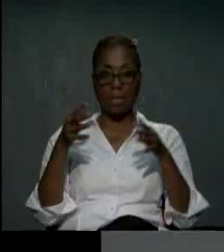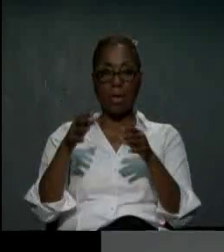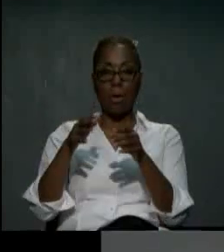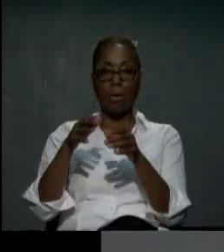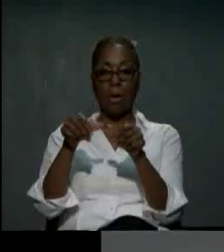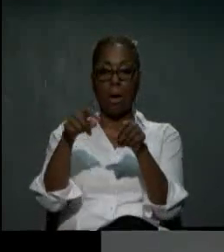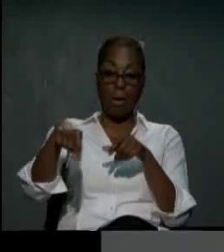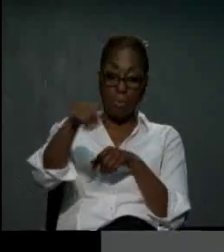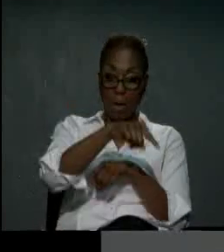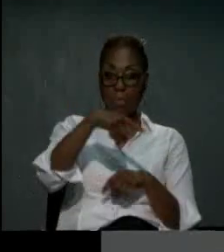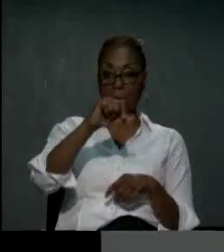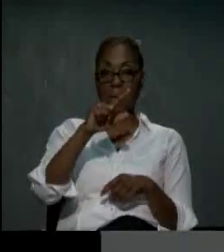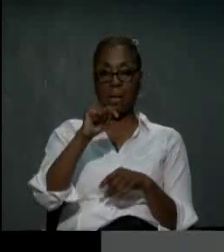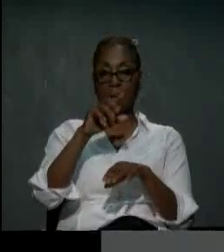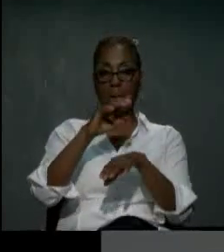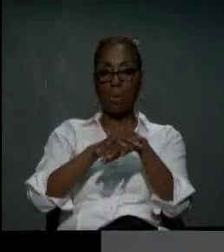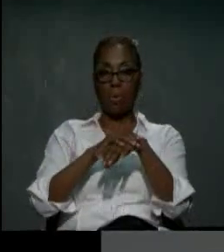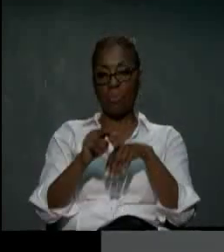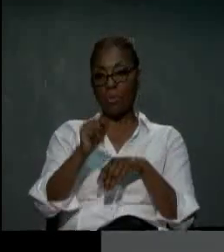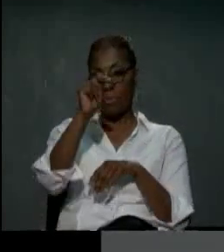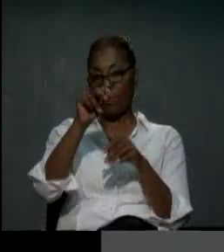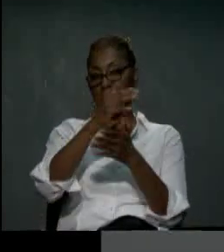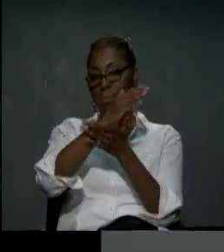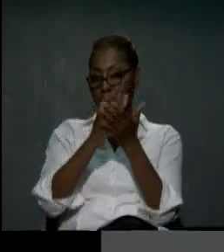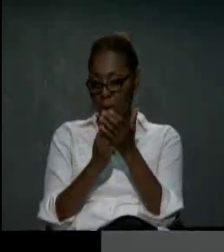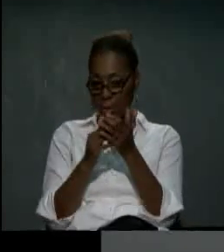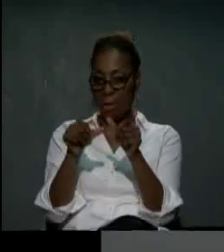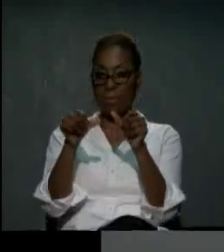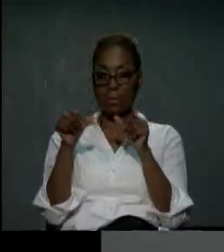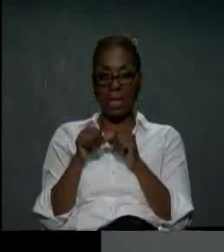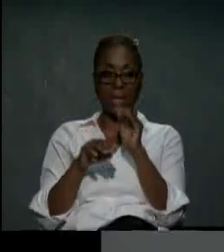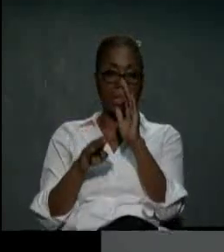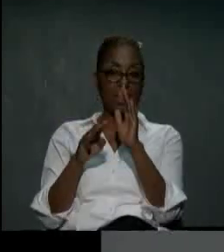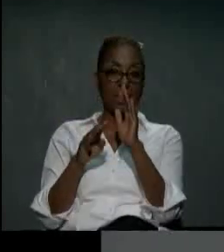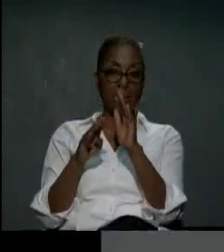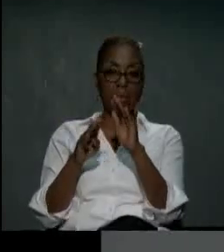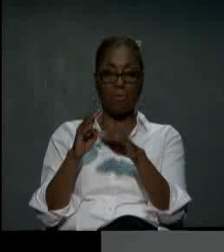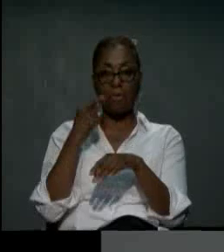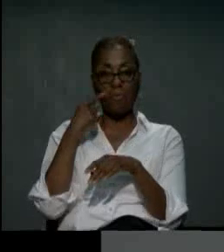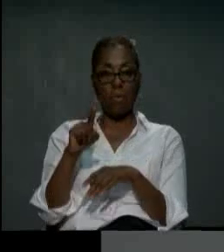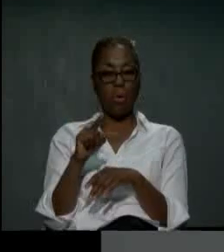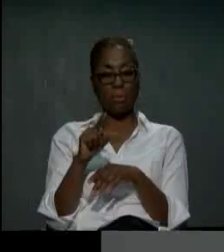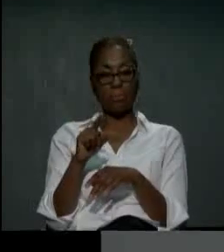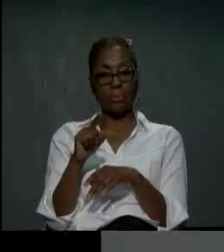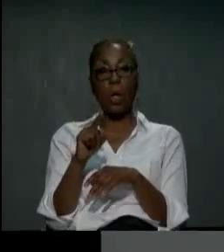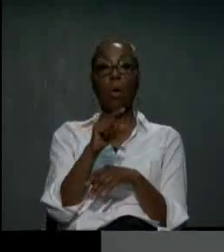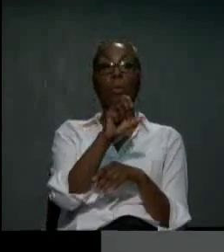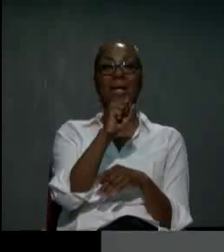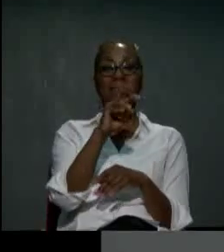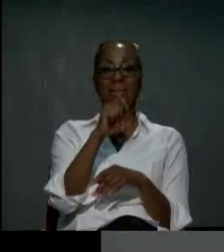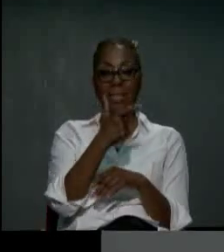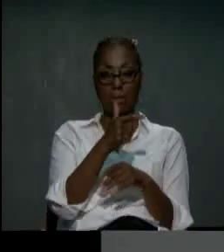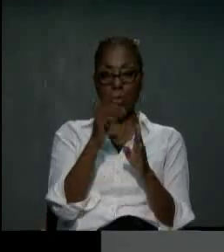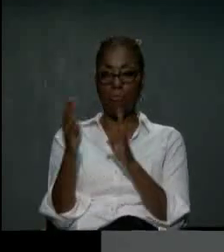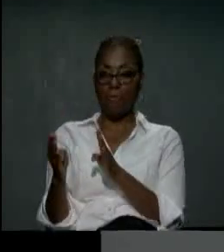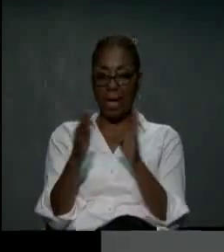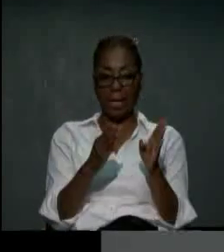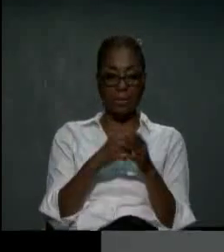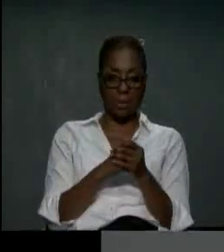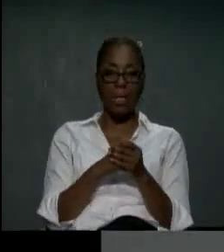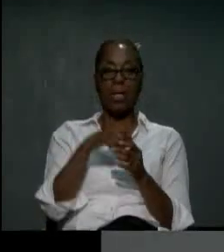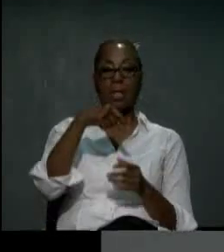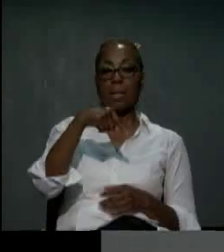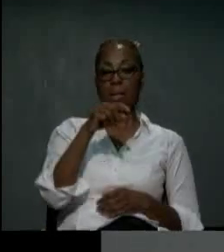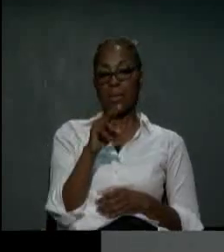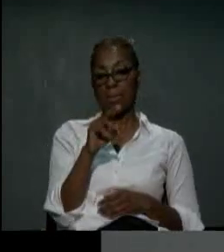patio areas of the homes along the northern portion of the site. The development is proposed in a single phase. Public Works staff has worked with the